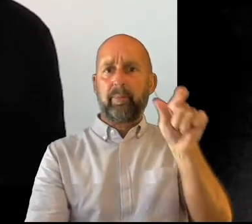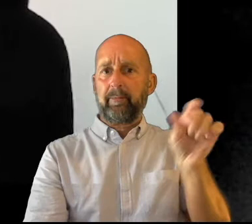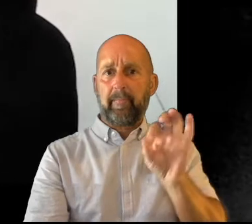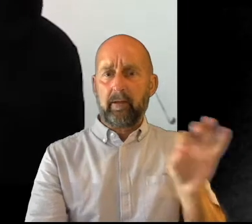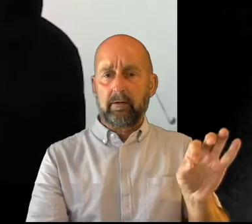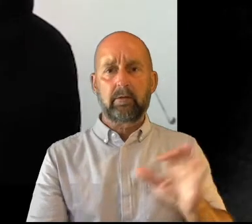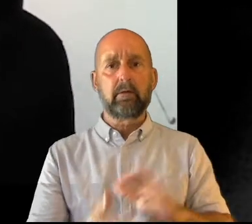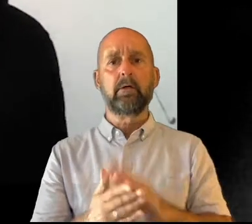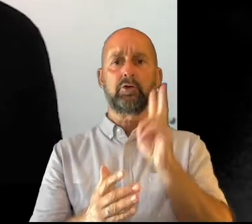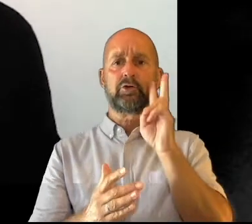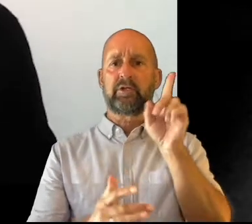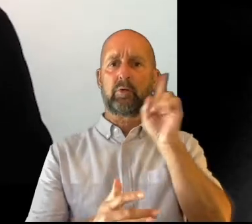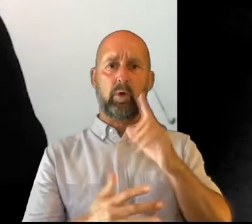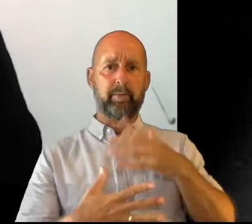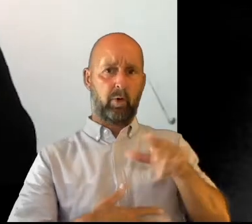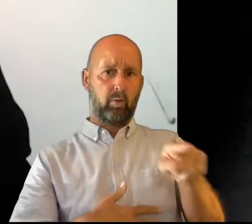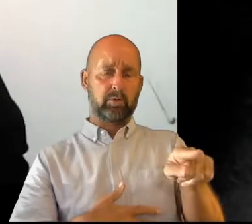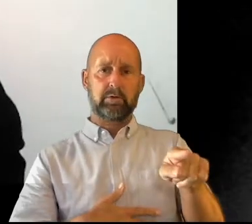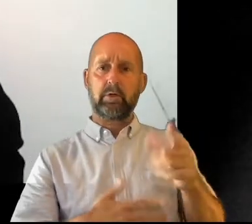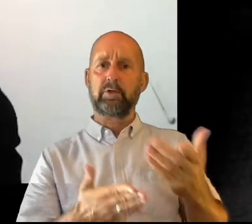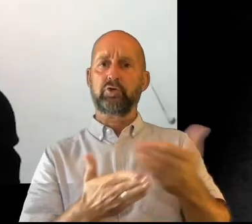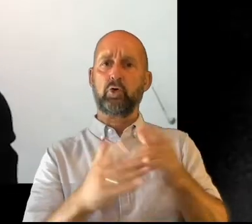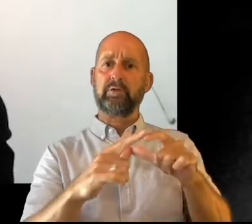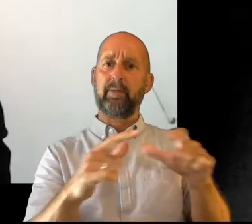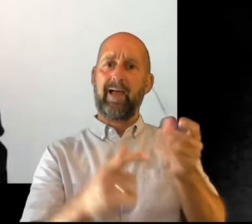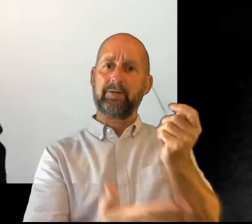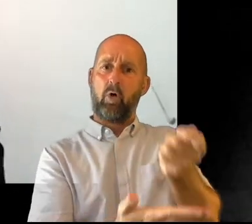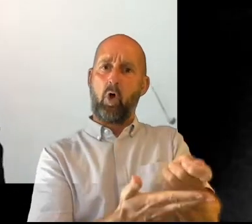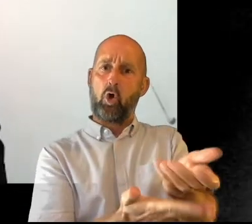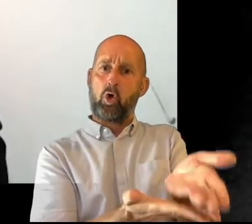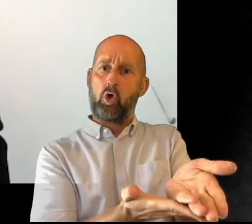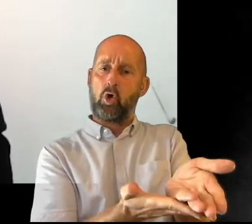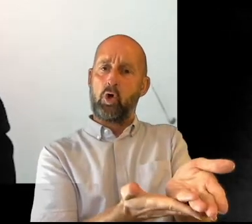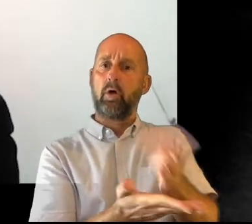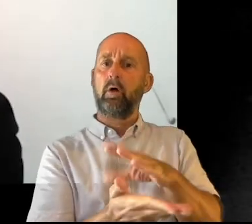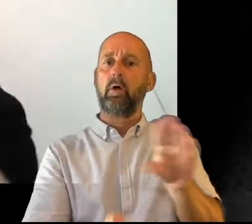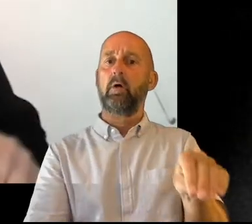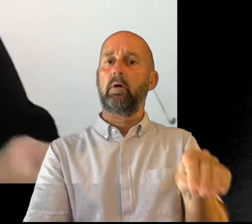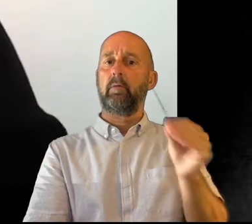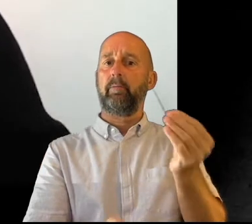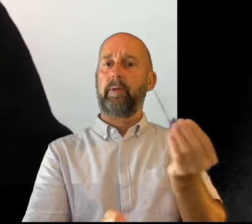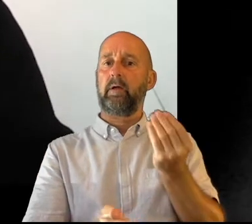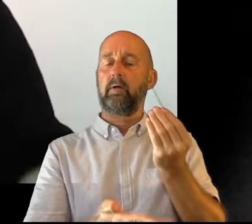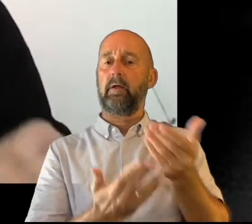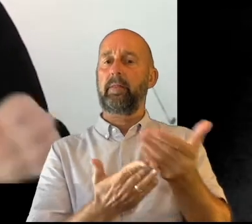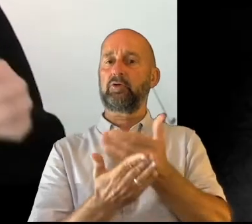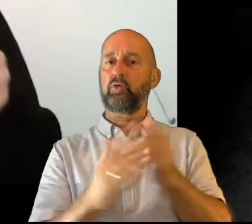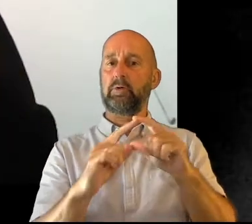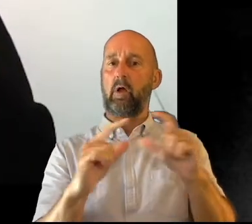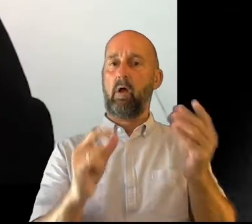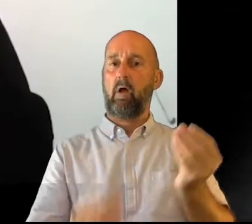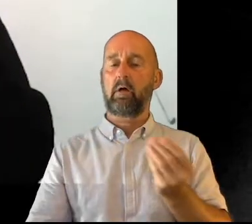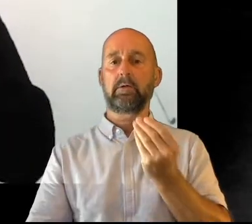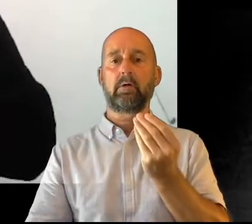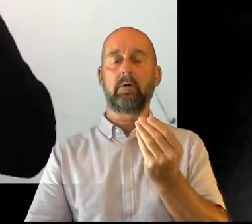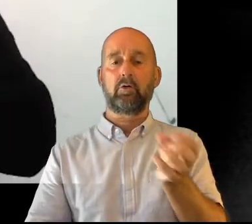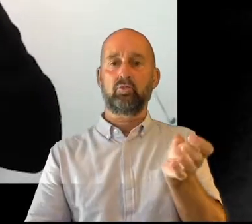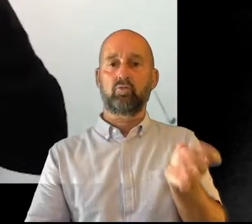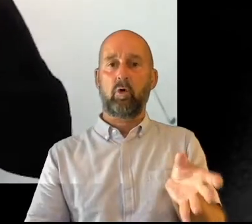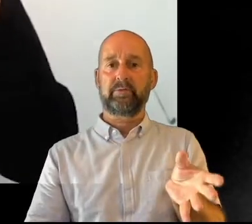She sees women's clothes and a security pass on a bench. She picks up the security card and drops